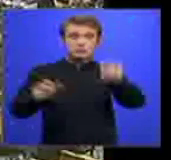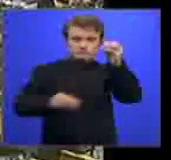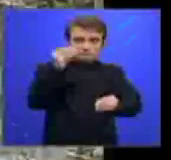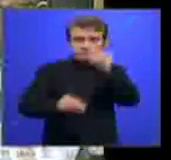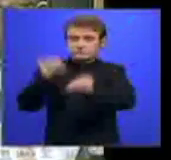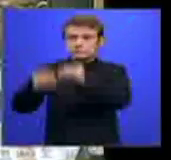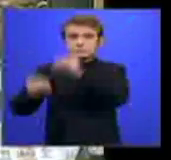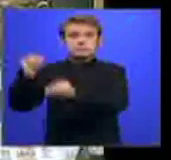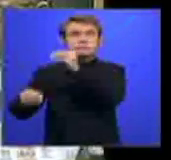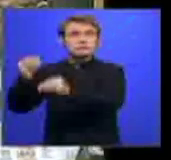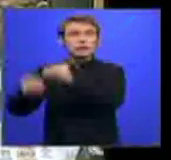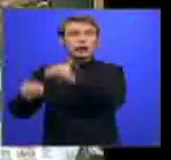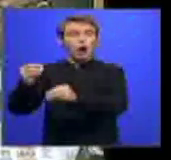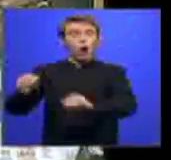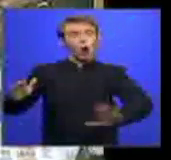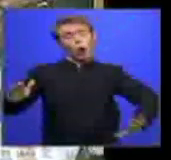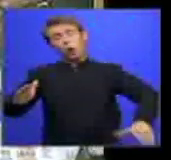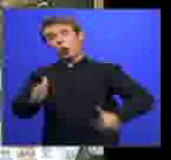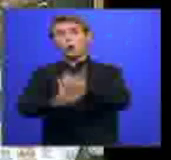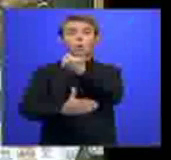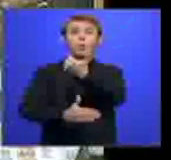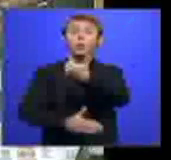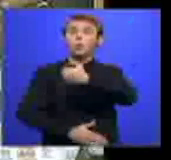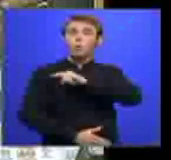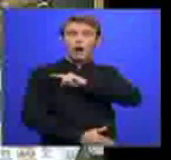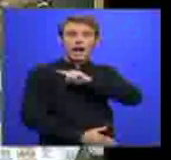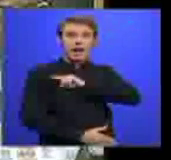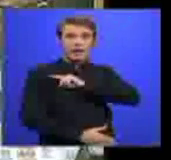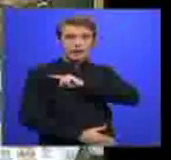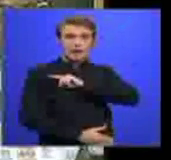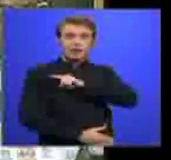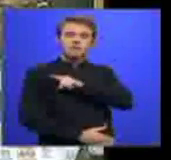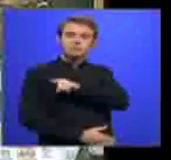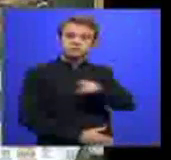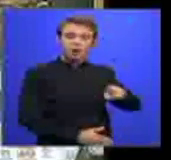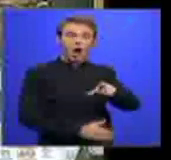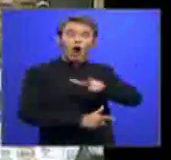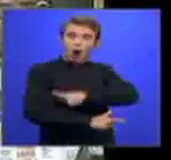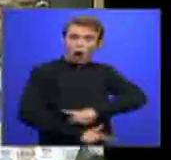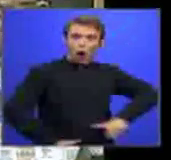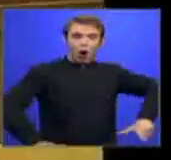largely because of the drive for local procurement.